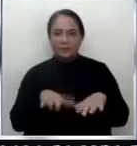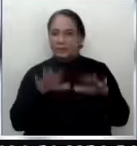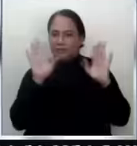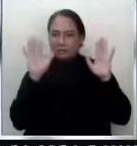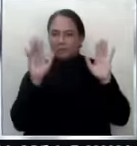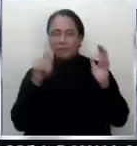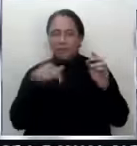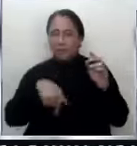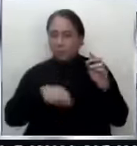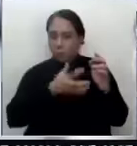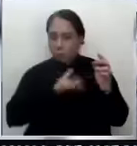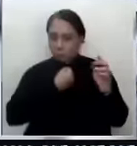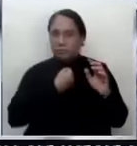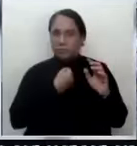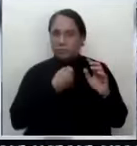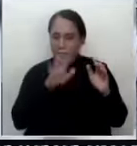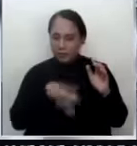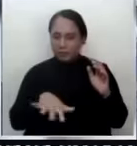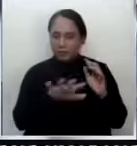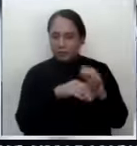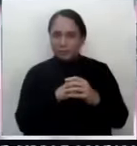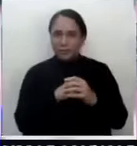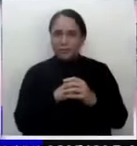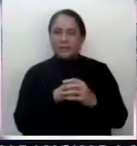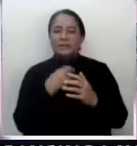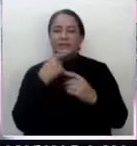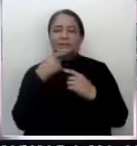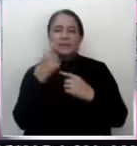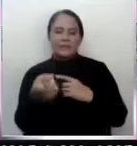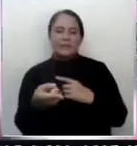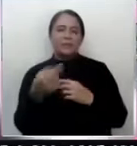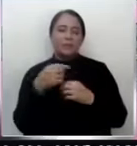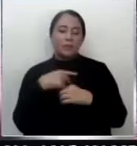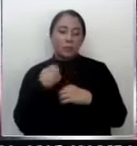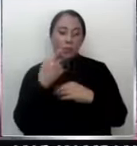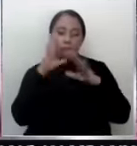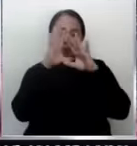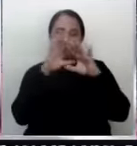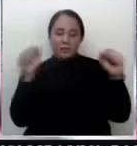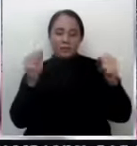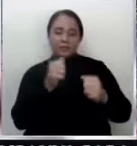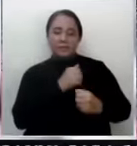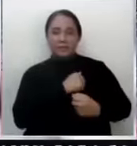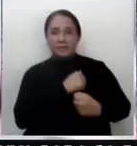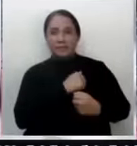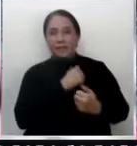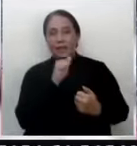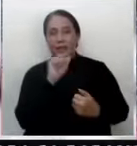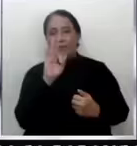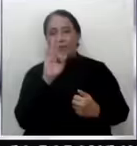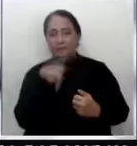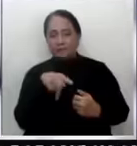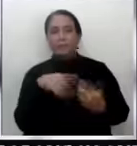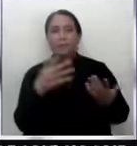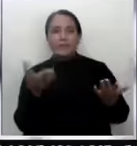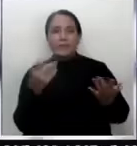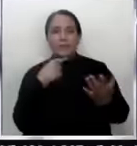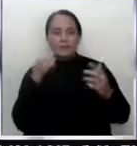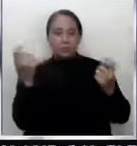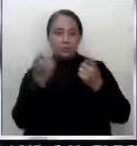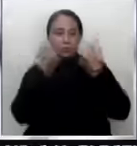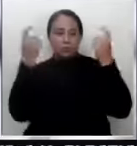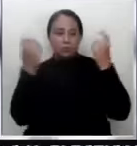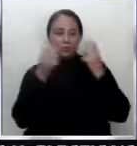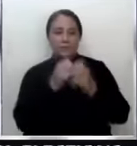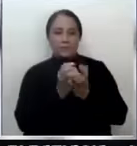territories. Ito raw ang direktiba ng Pangulo sa Armed Forces of the Philippines. Kaya sa anibersaryo ng Naval Air Wing